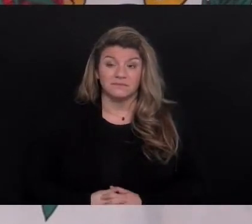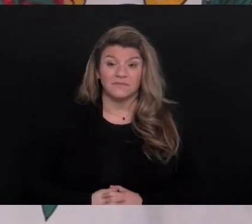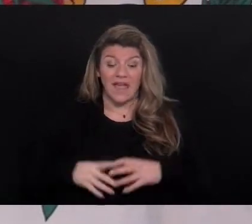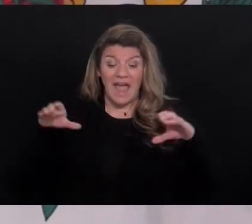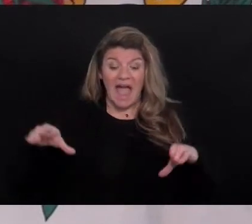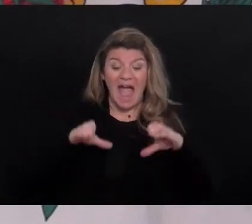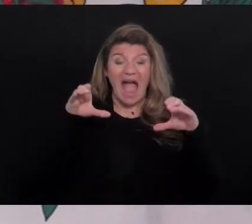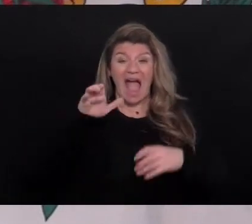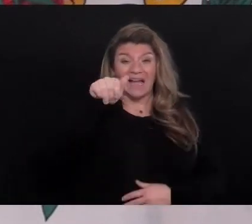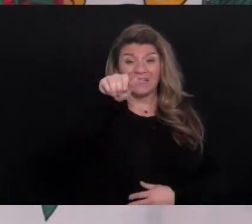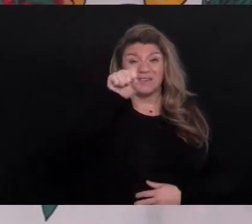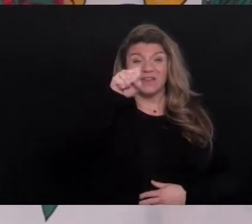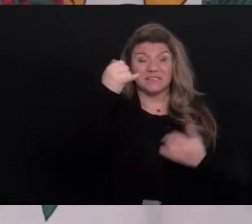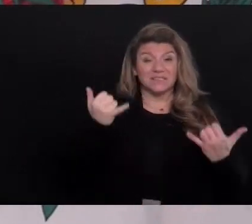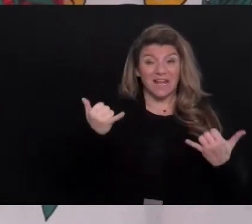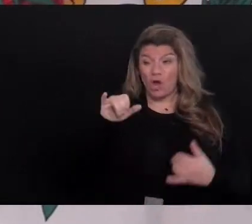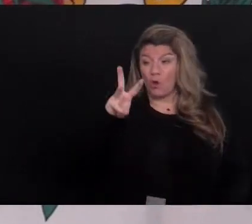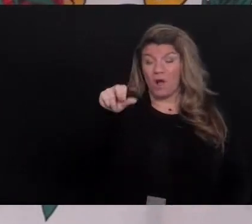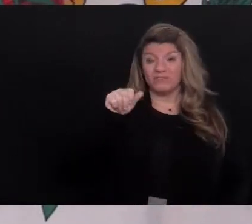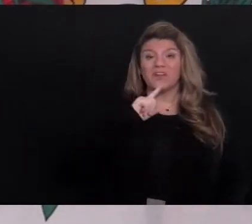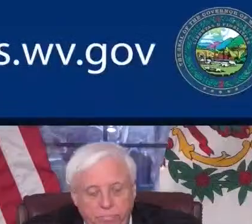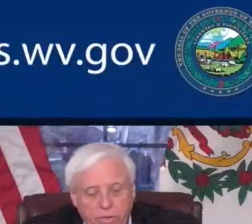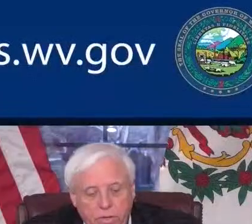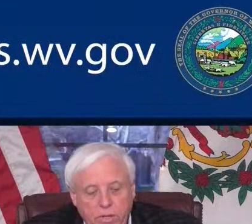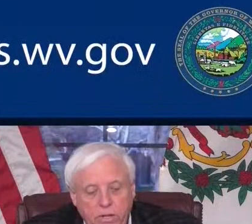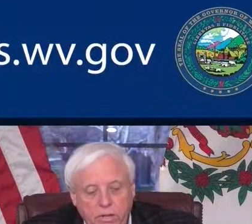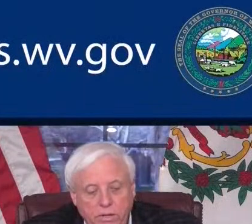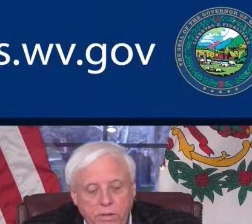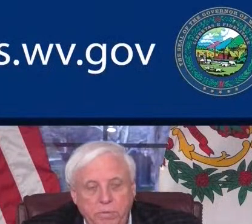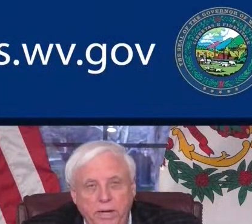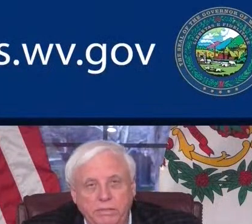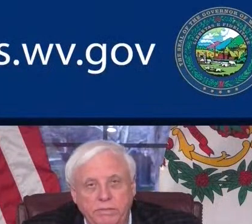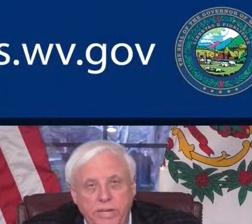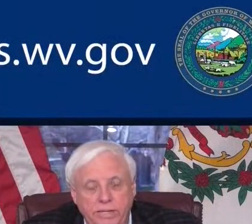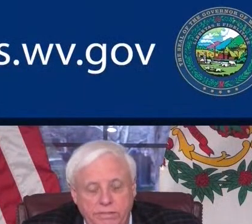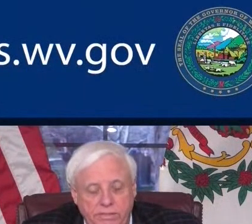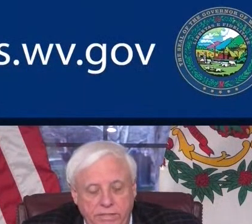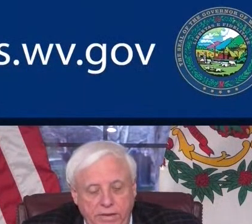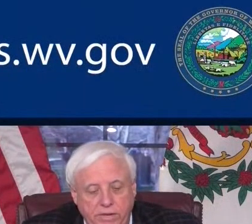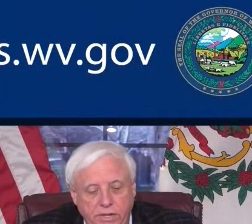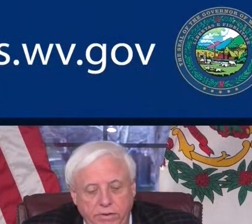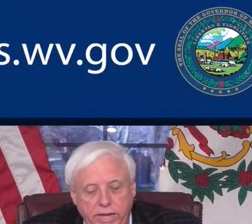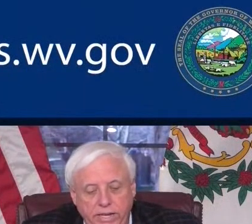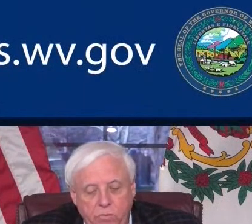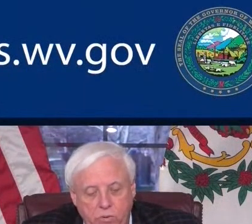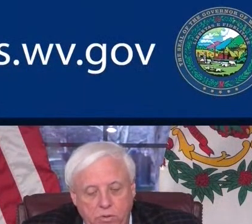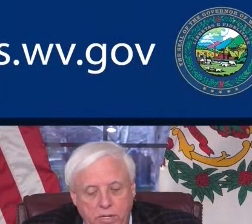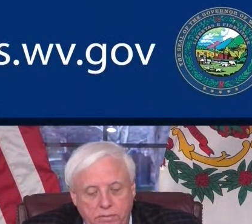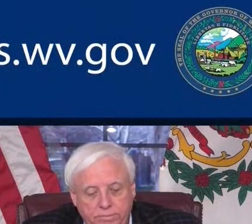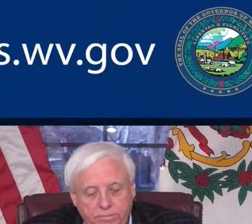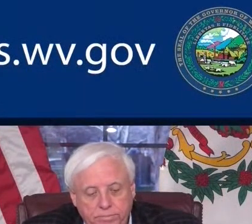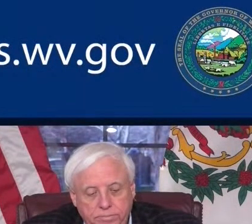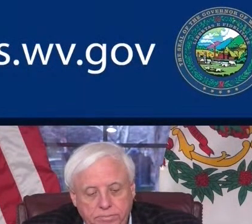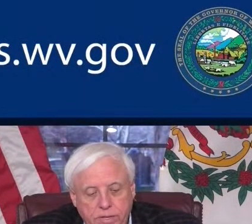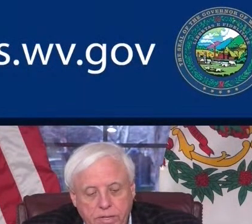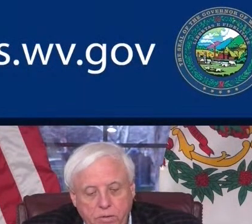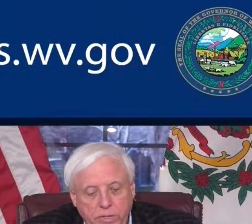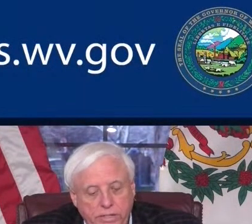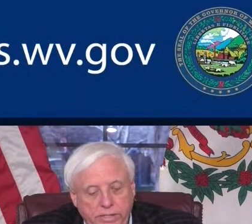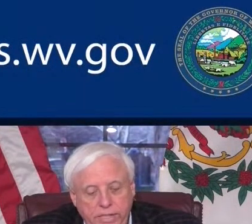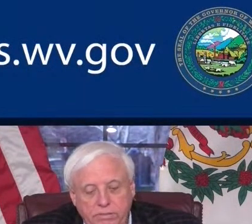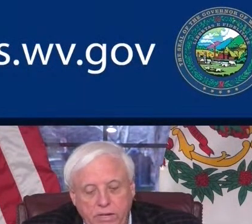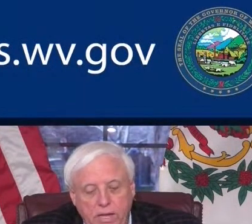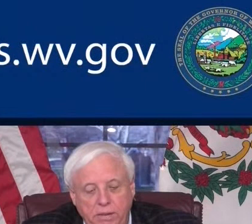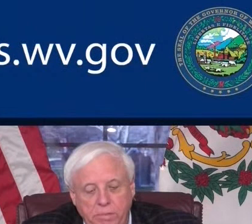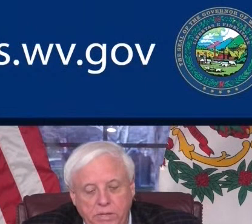Active cases in West Virginia are 8,002. The new positive cases, 781. We